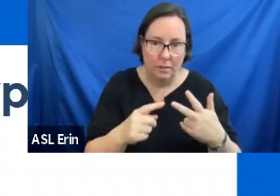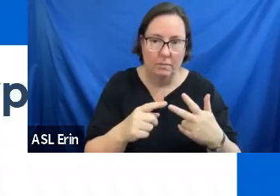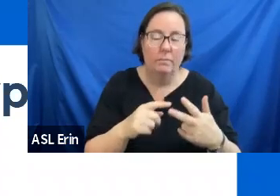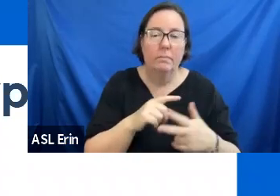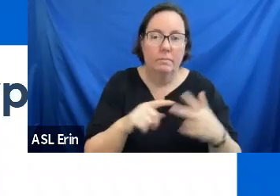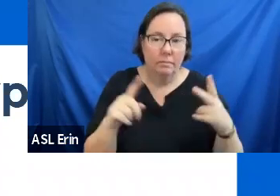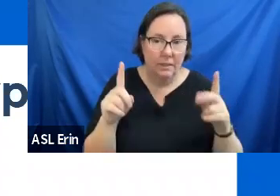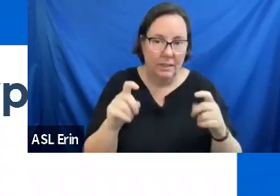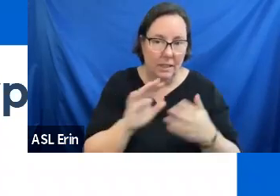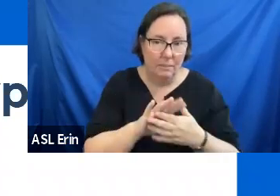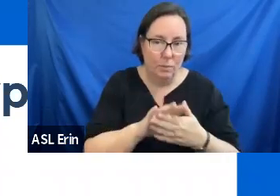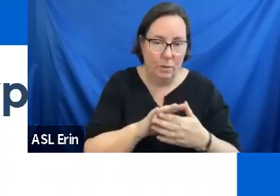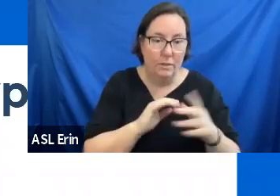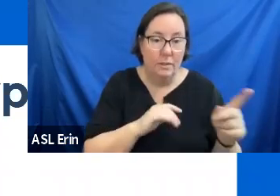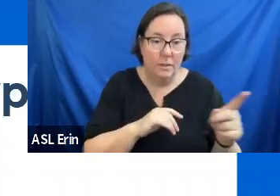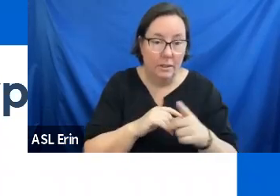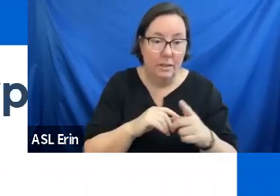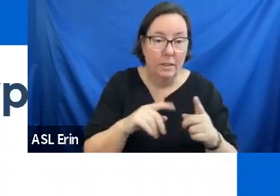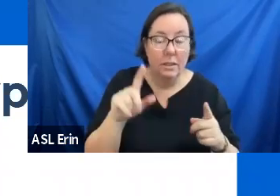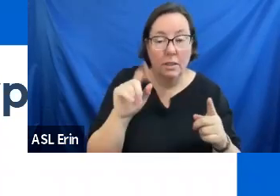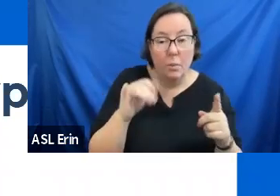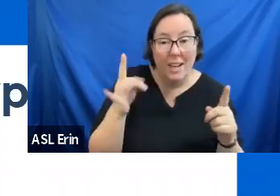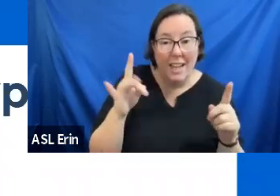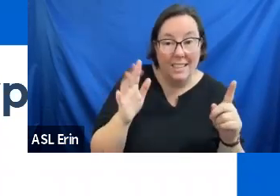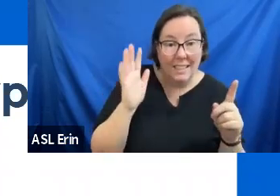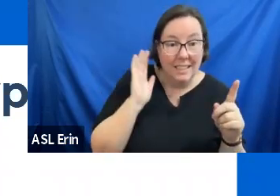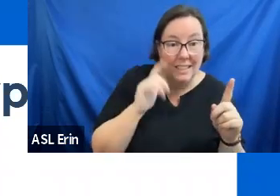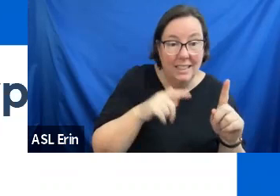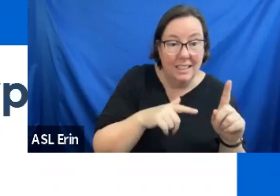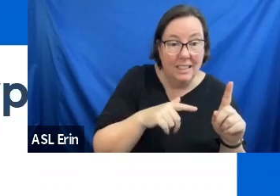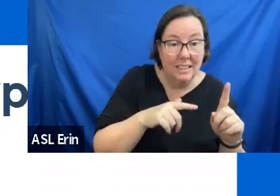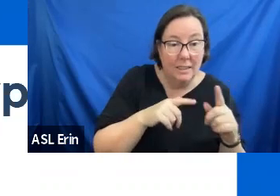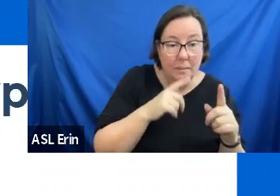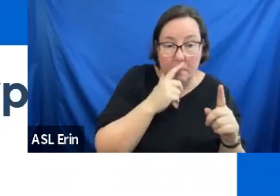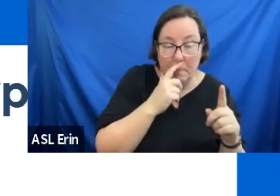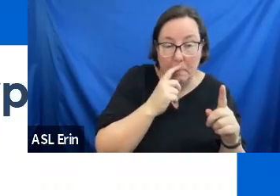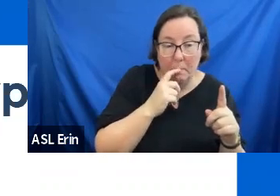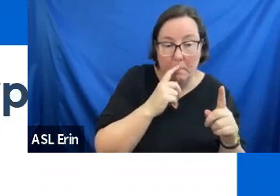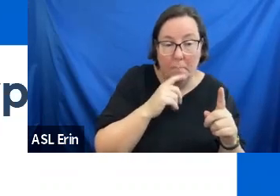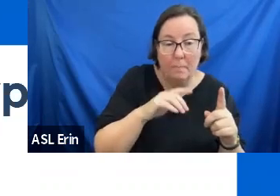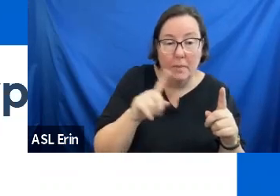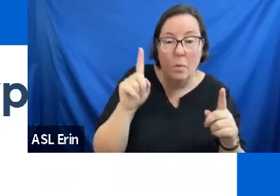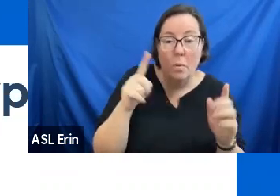schools. So in the 2018-2019 school year, we invited